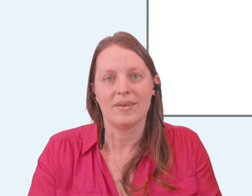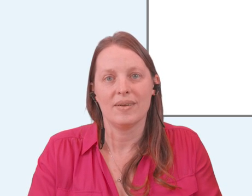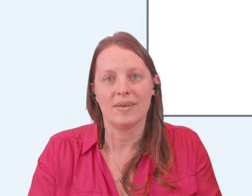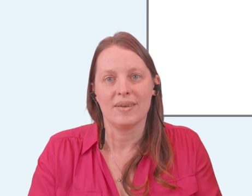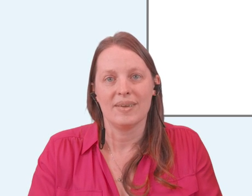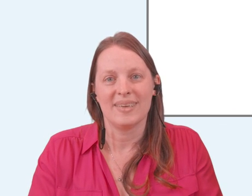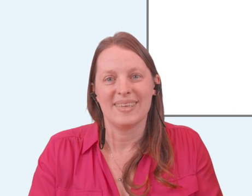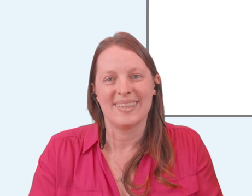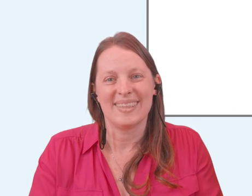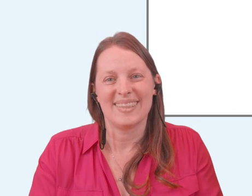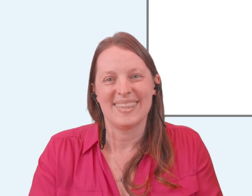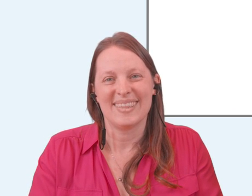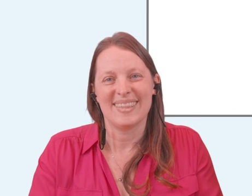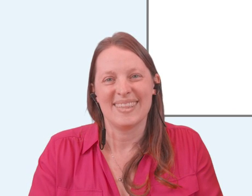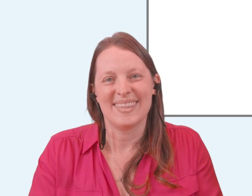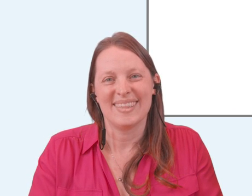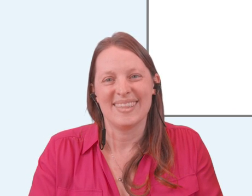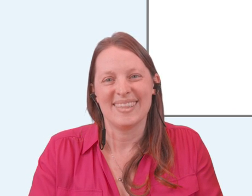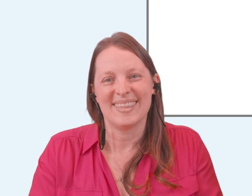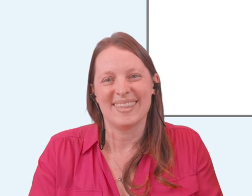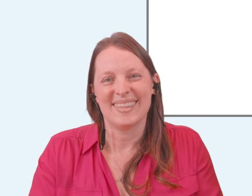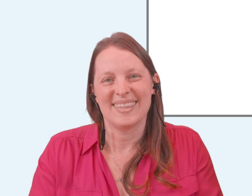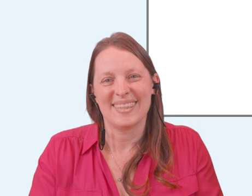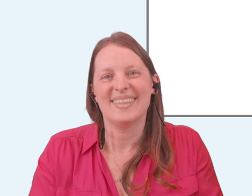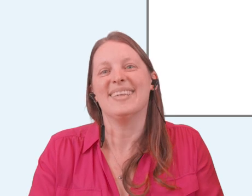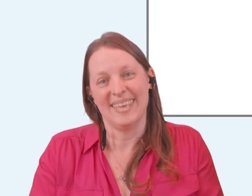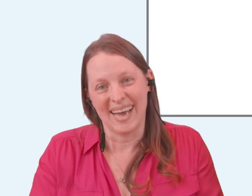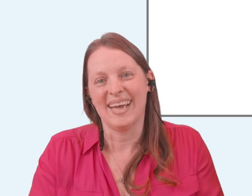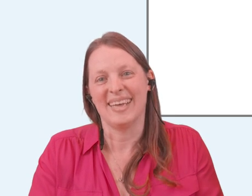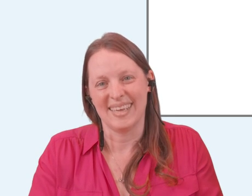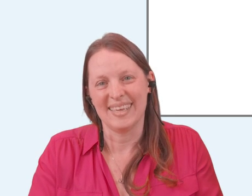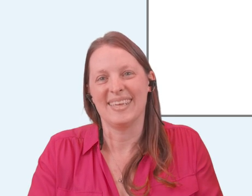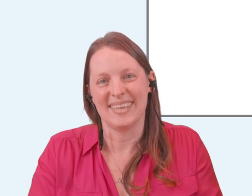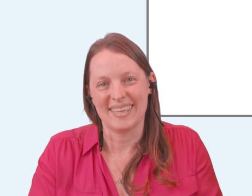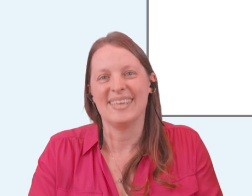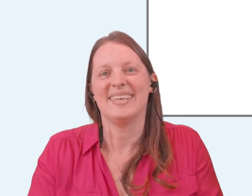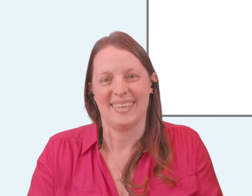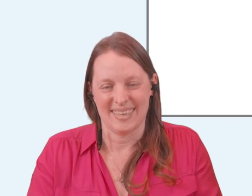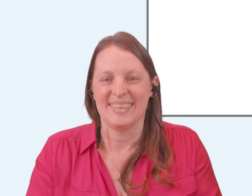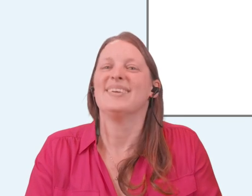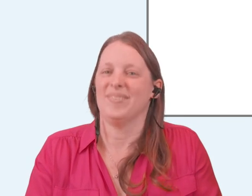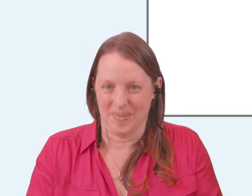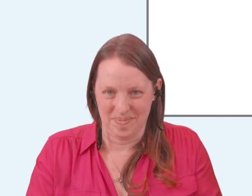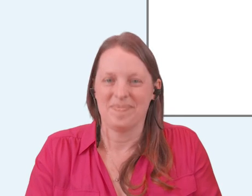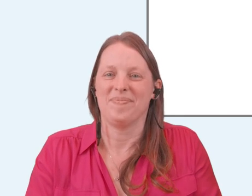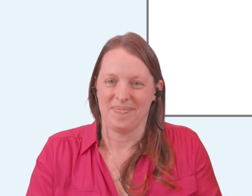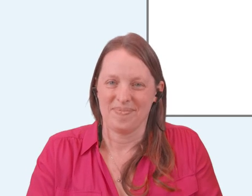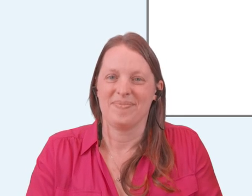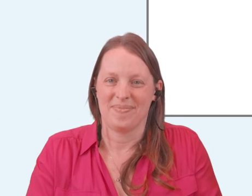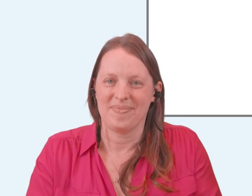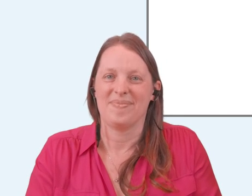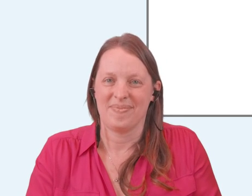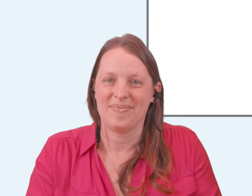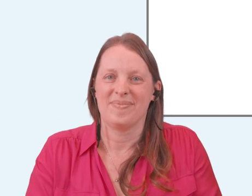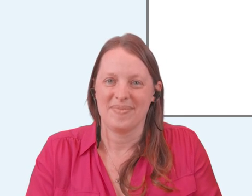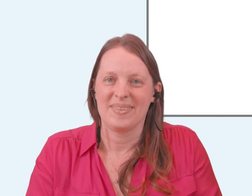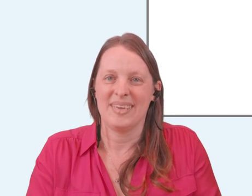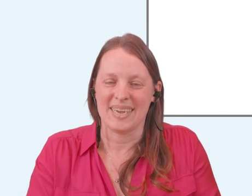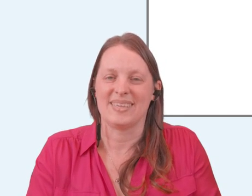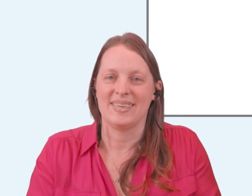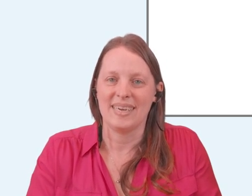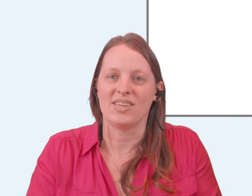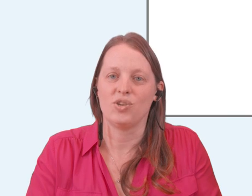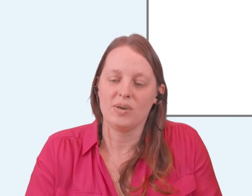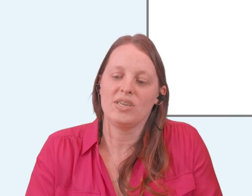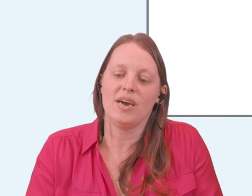how can I say, the score Yeah. before, after, and before the treatment. This is interesting.